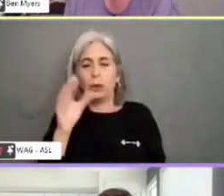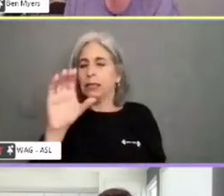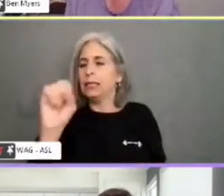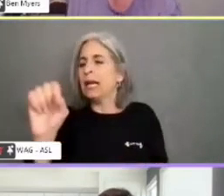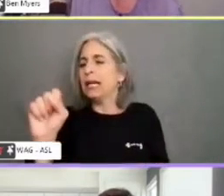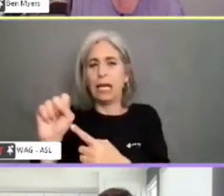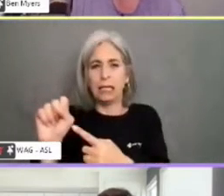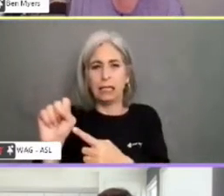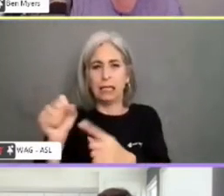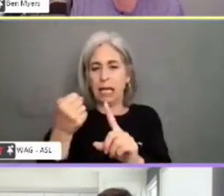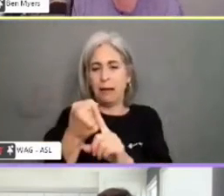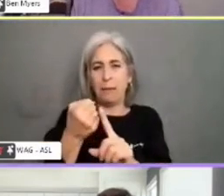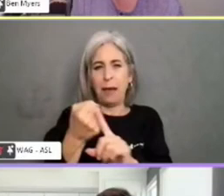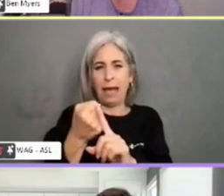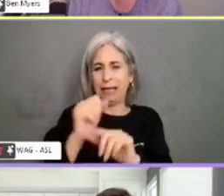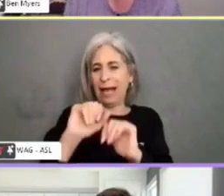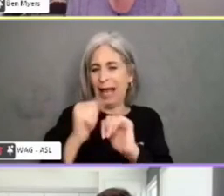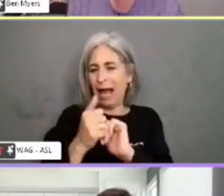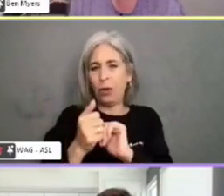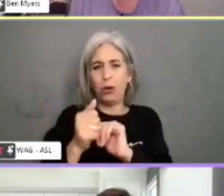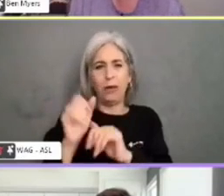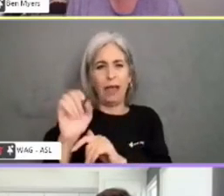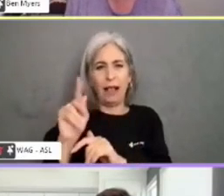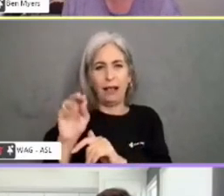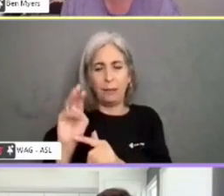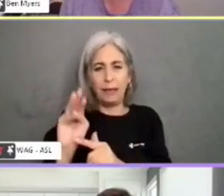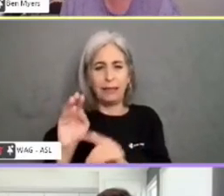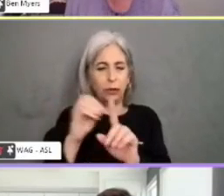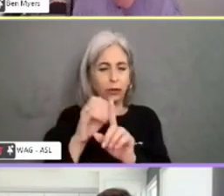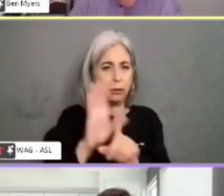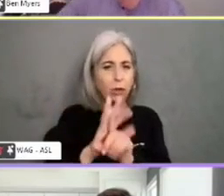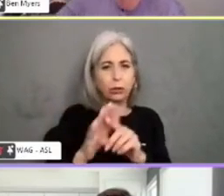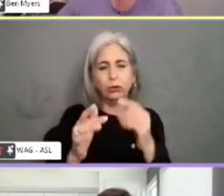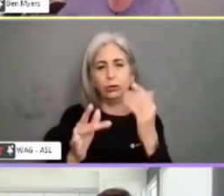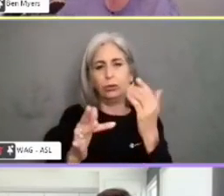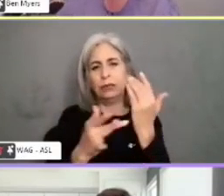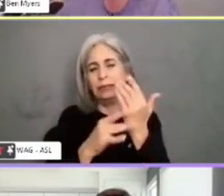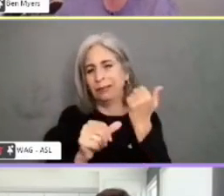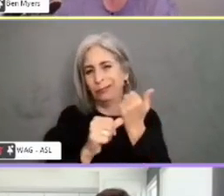actually impacts how those elements are exposed to assistive technologies.